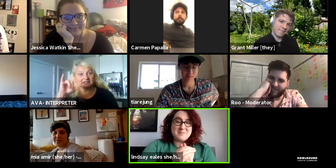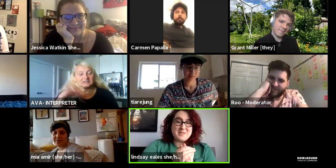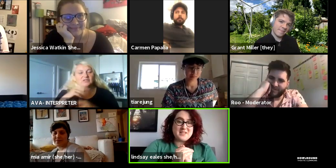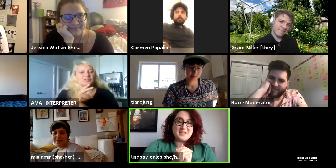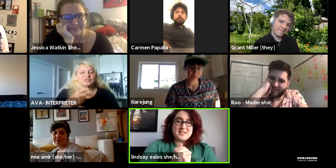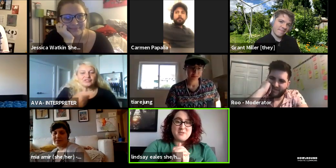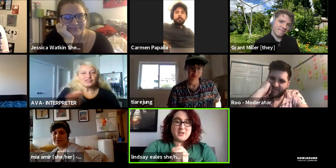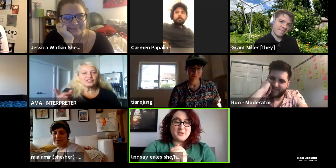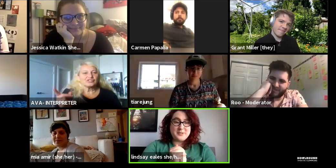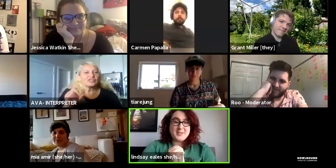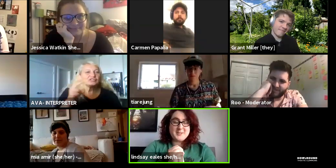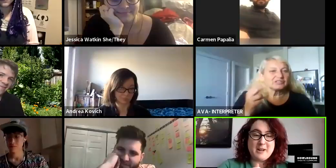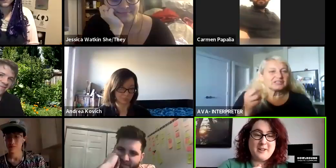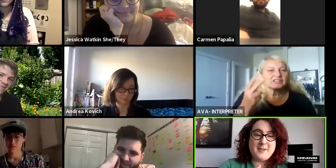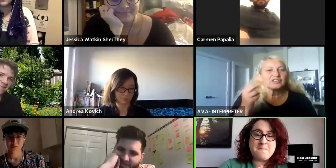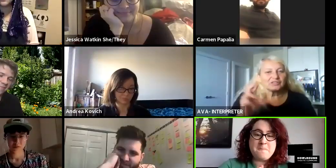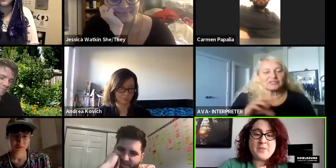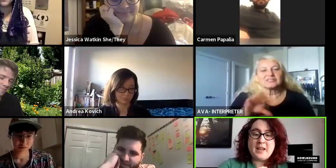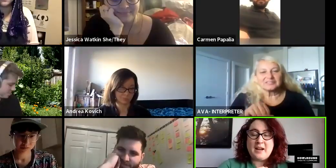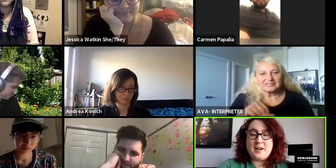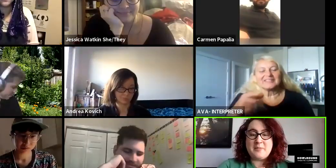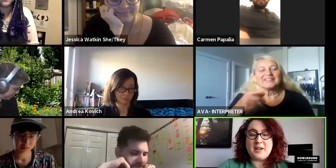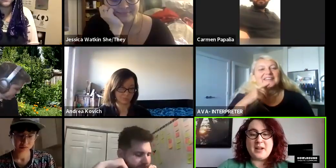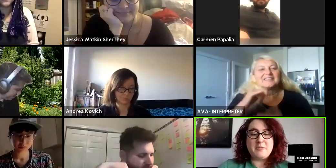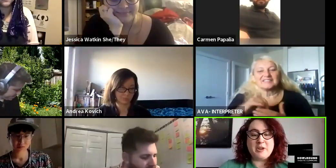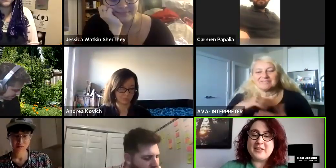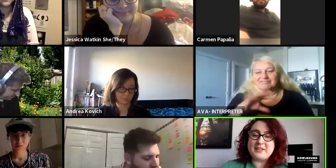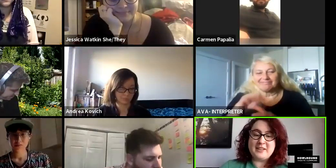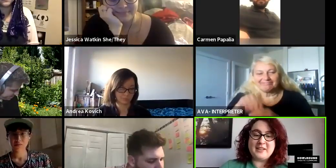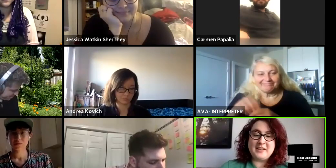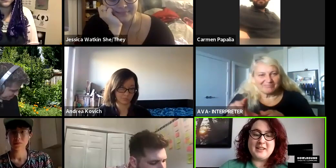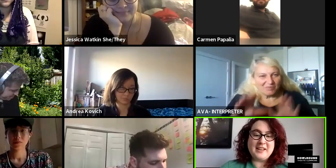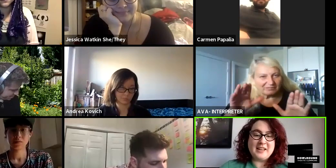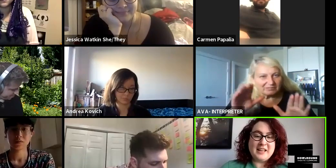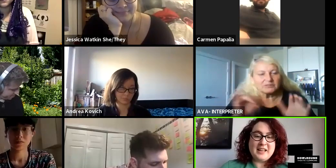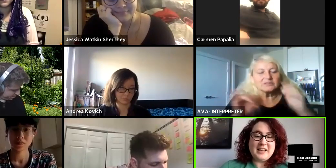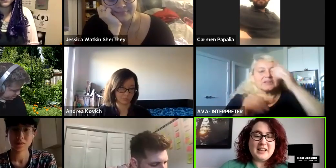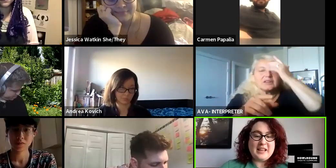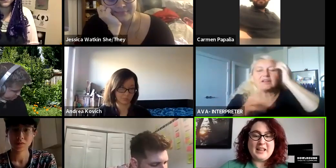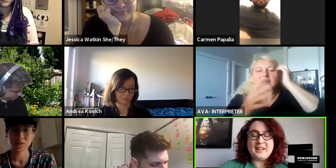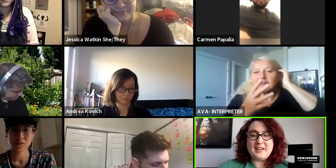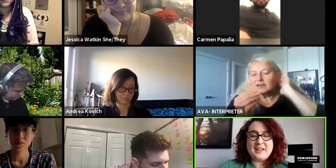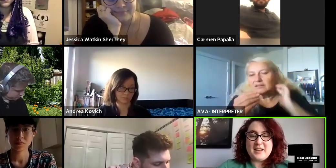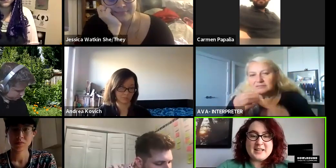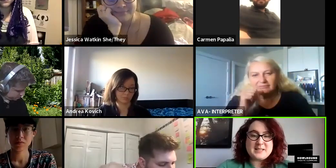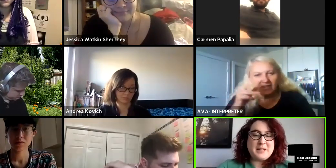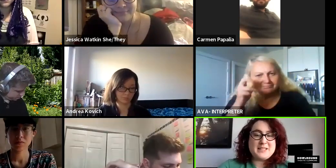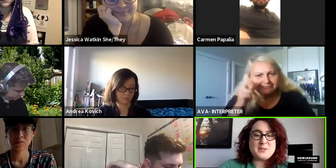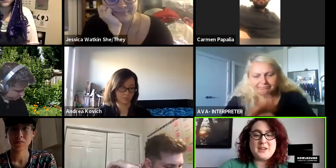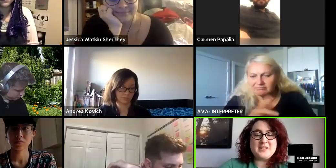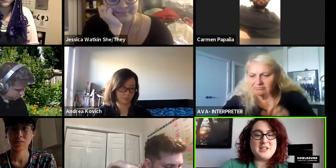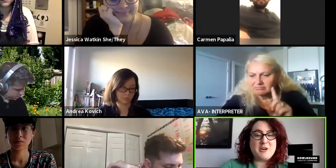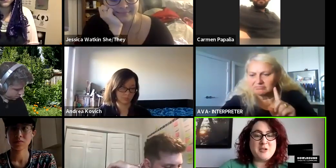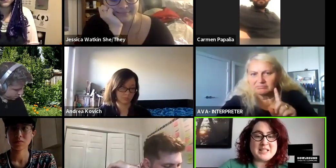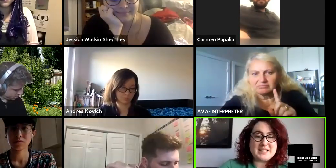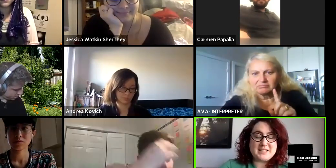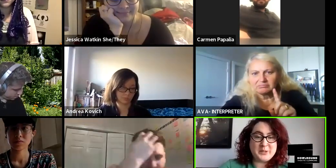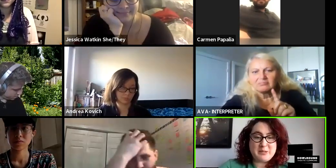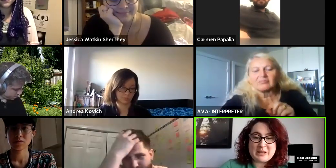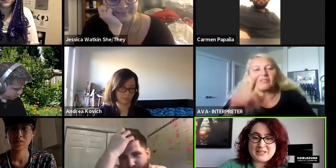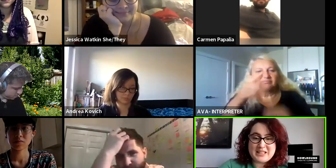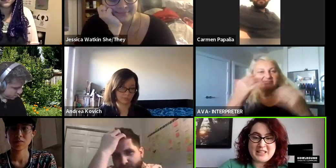and them is wonderful as well. I'm currently in a space where snow